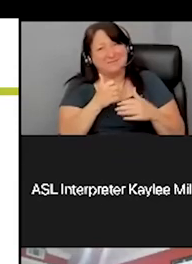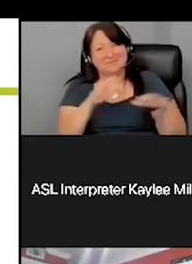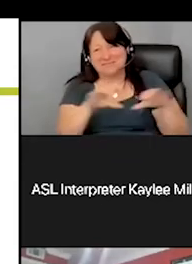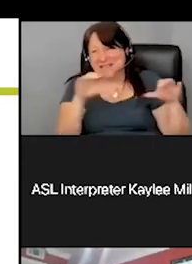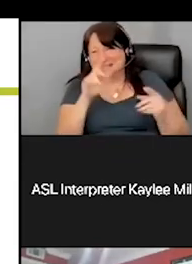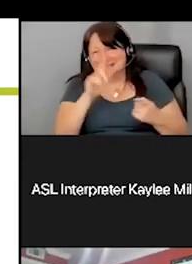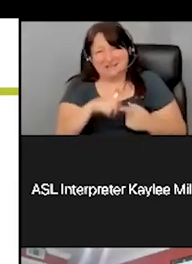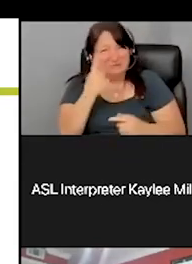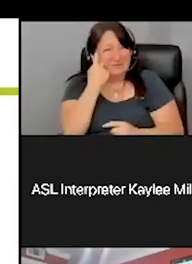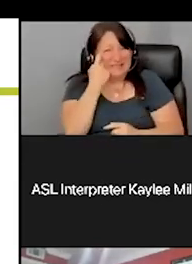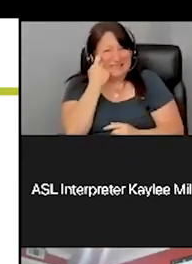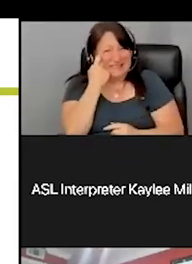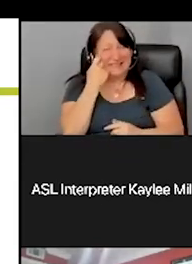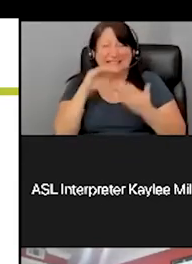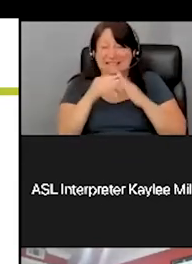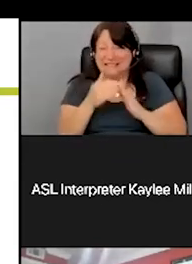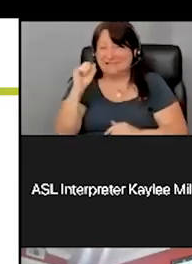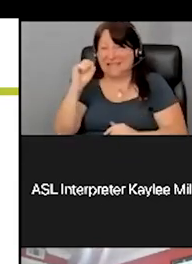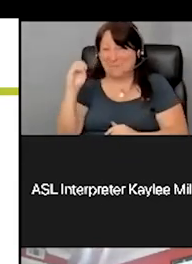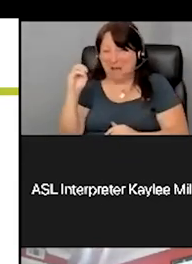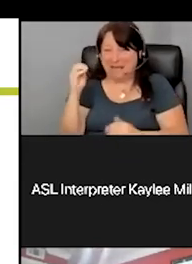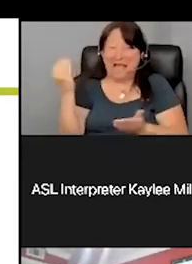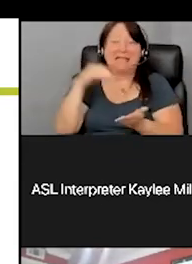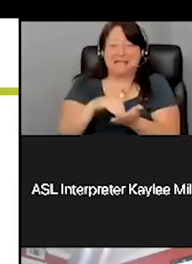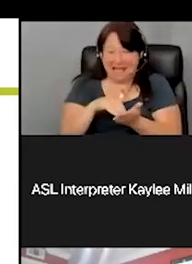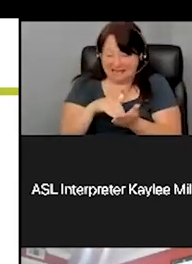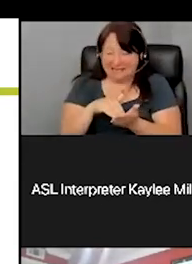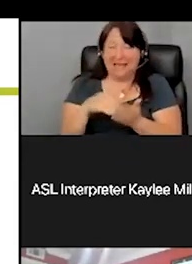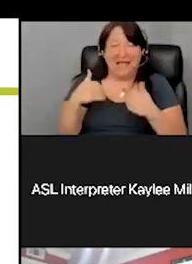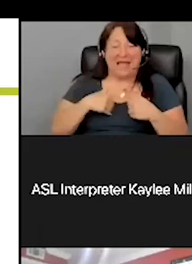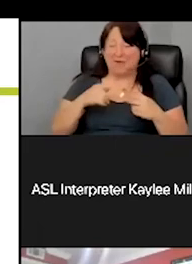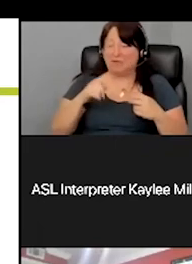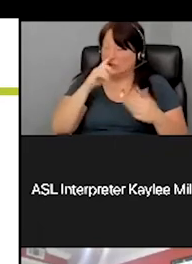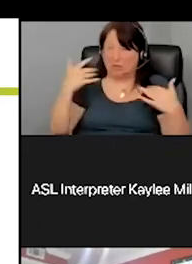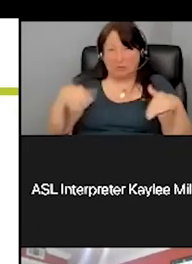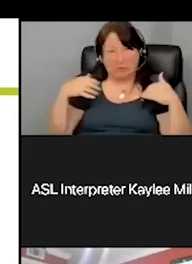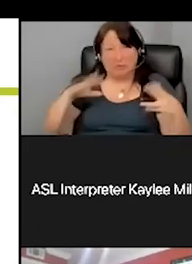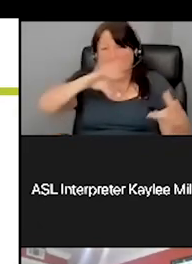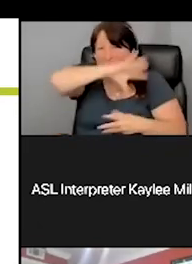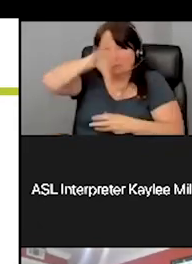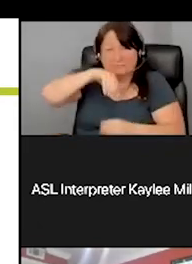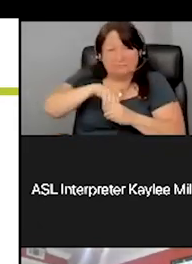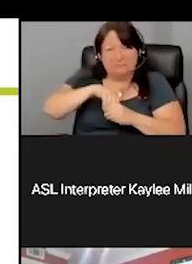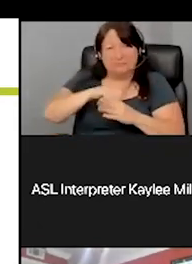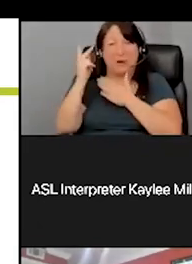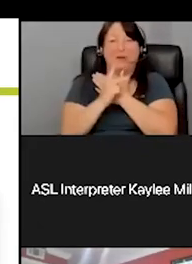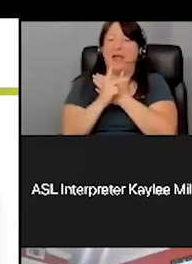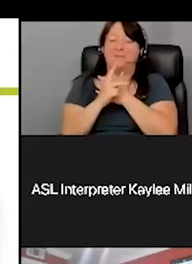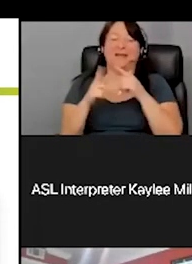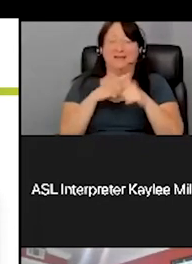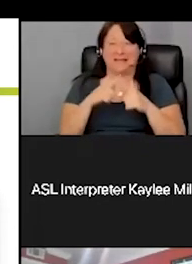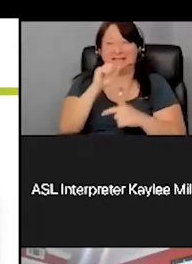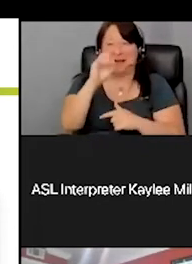recently. The city of Santa Monica, again, also had a really comprehensive program, and they decided to also address